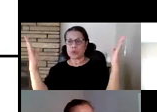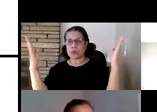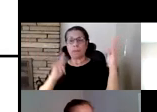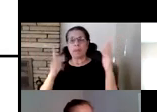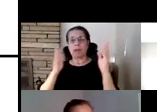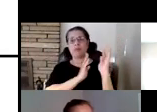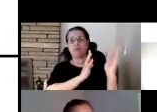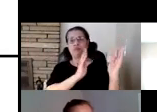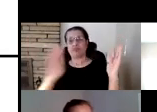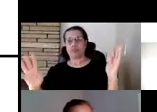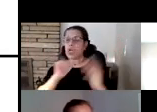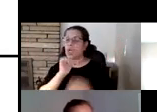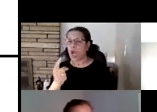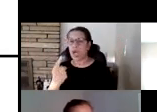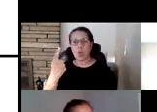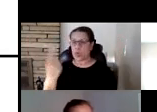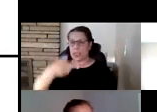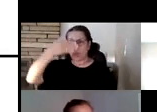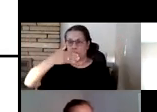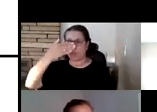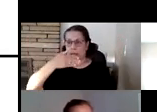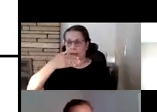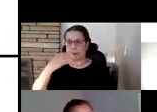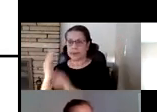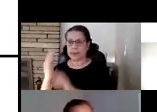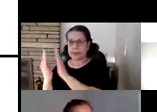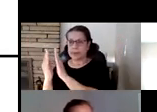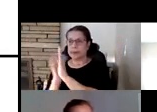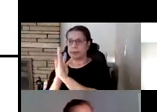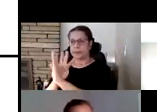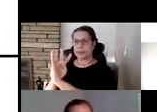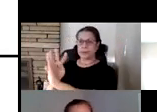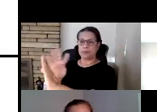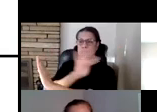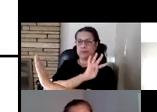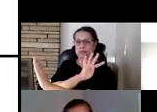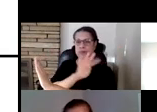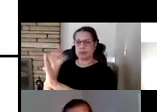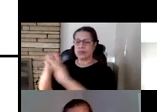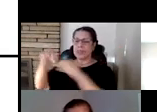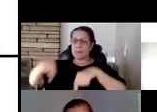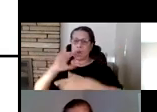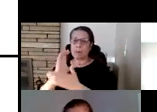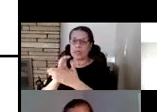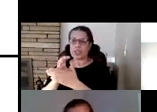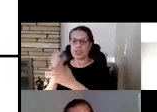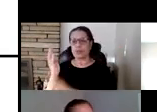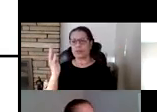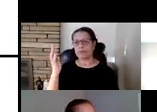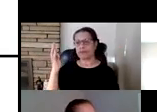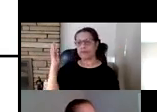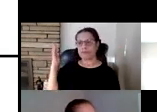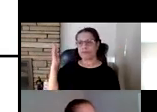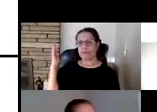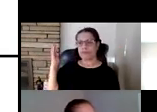board. That instead of everybody being forced through the front door, as you see at this bottom picture, and long lines,